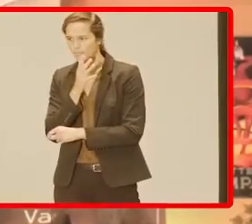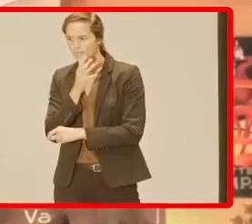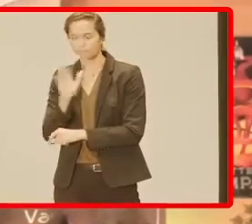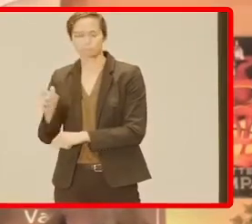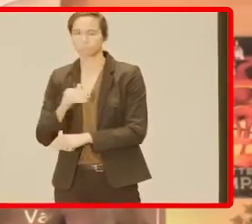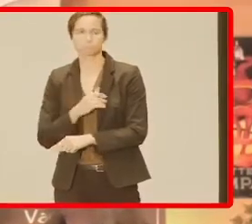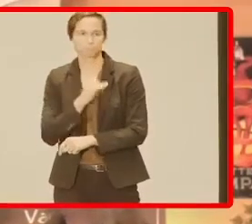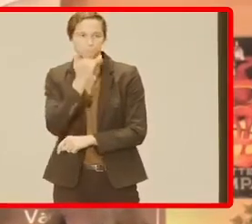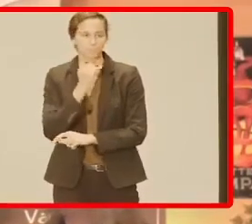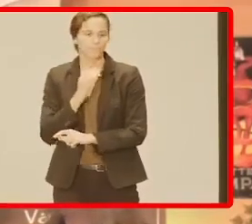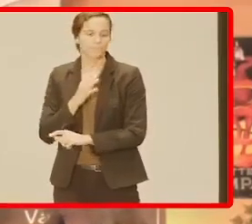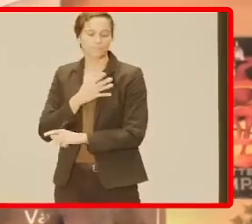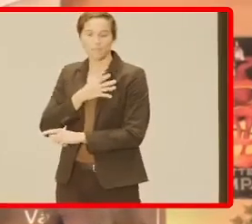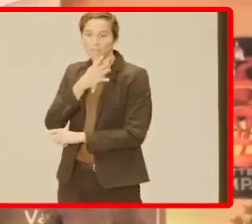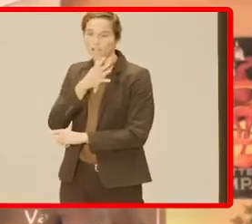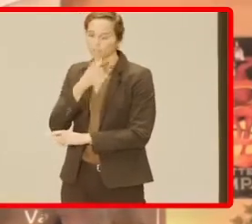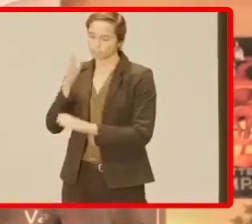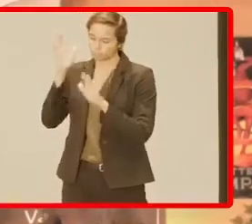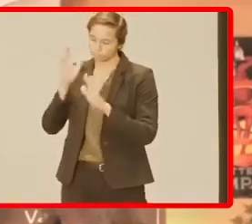We will make